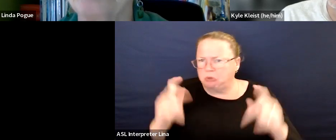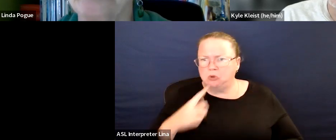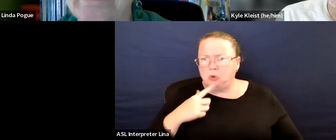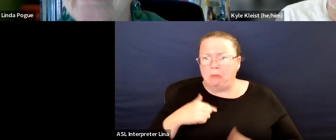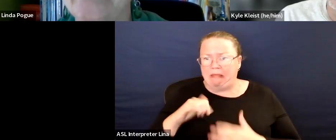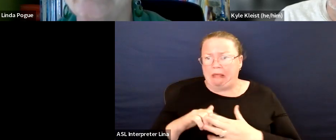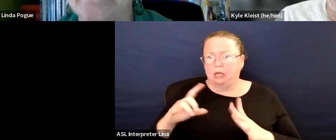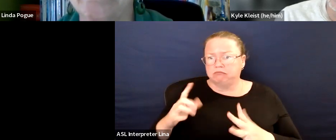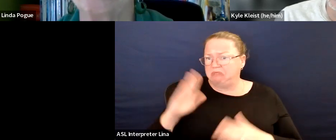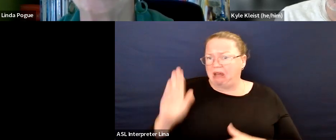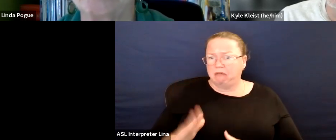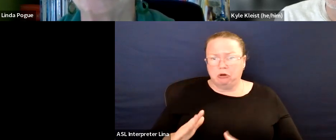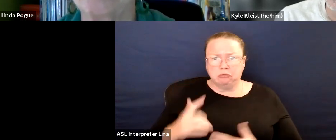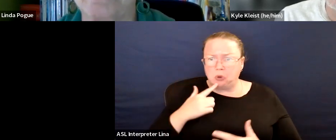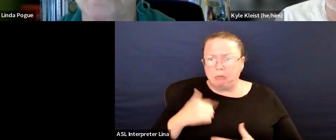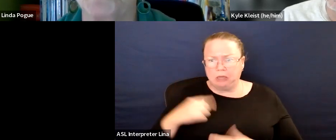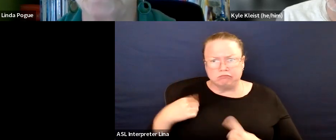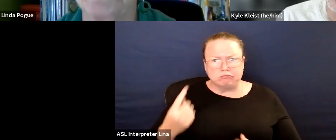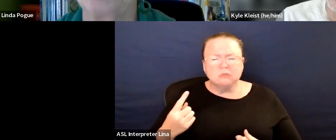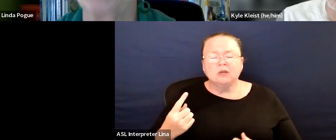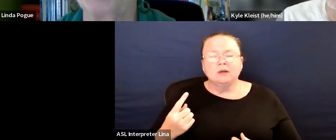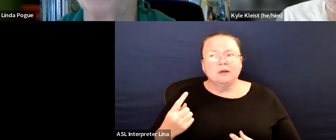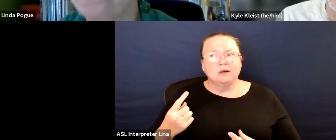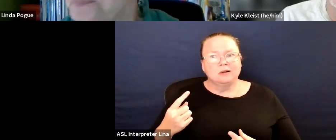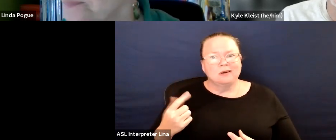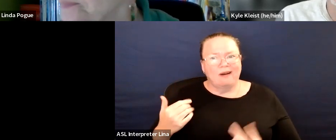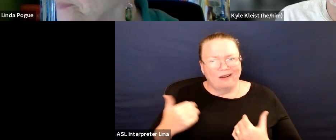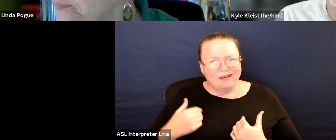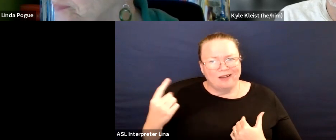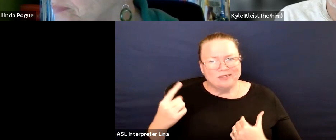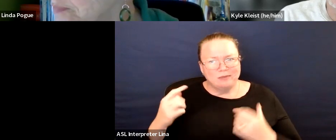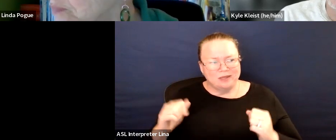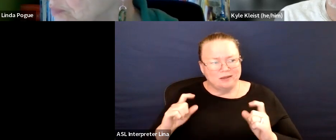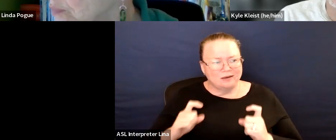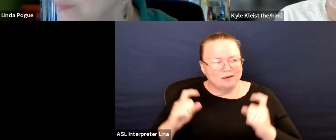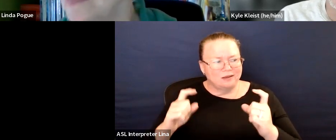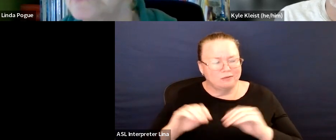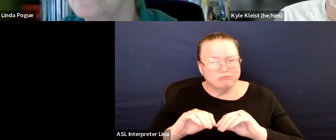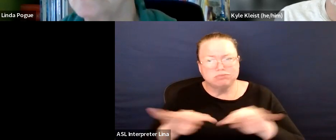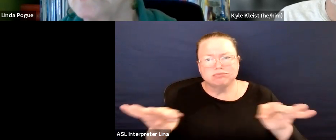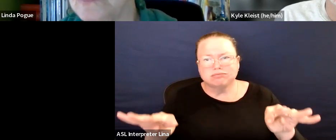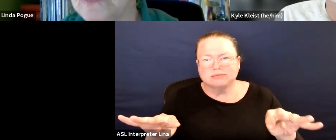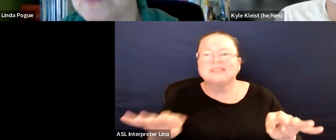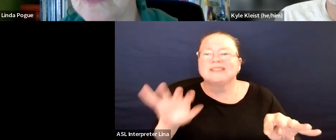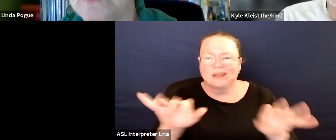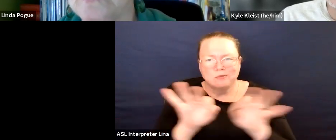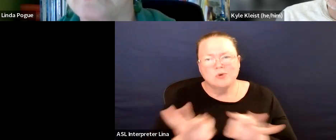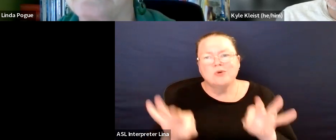before, you know, that I got something that I can give back. So that was really important to